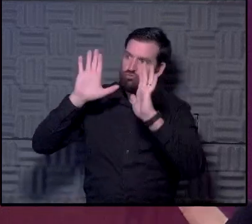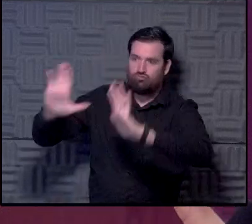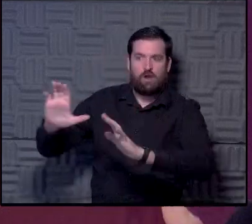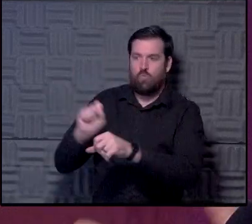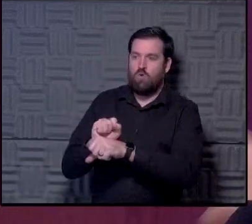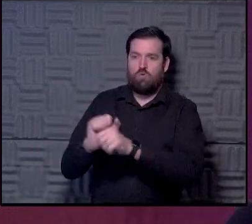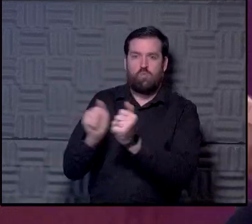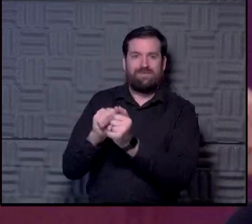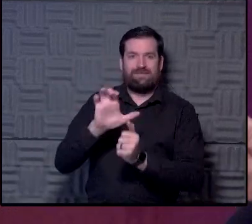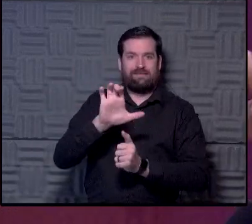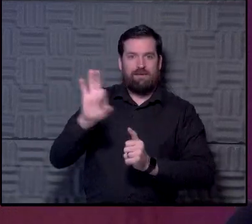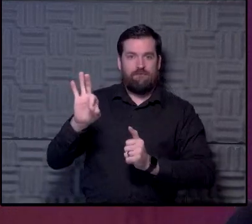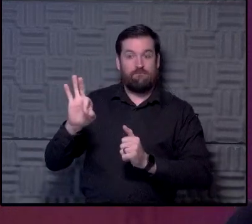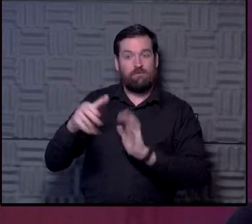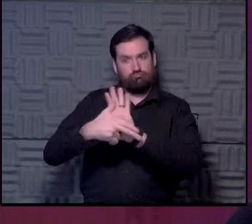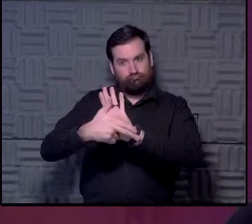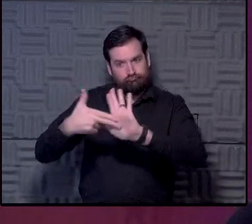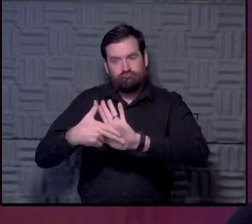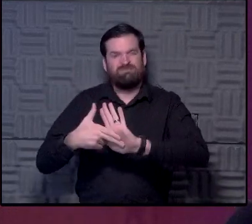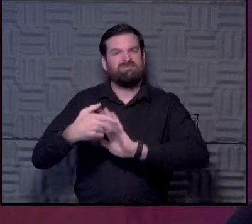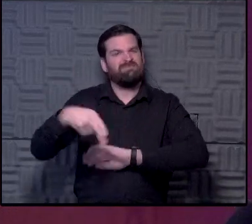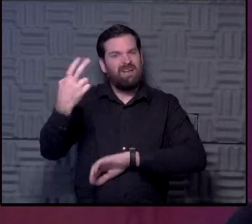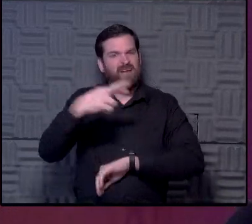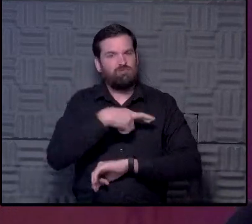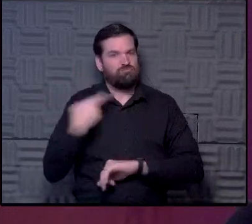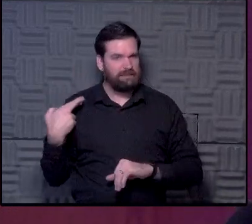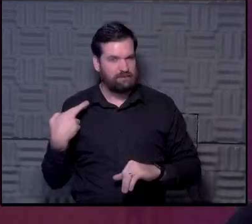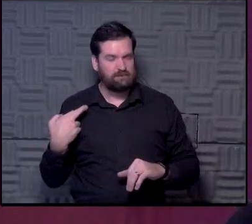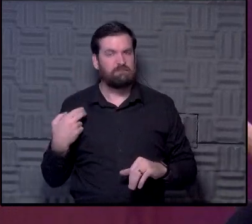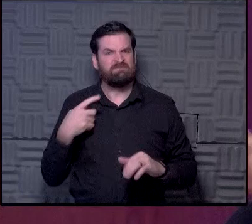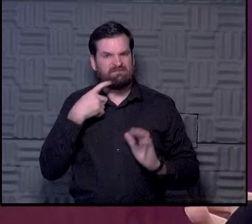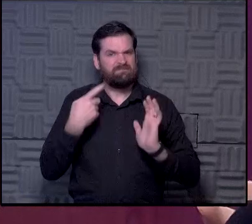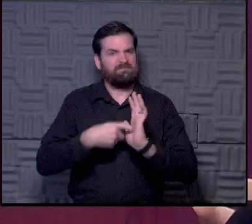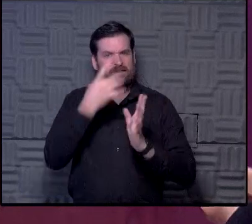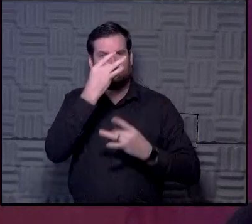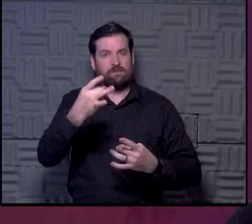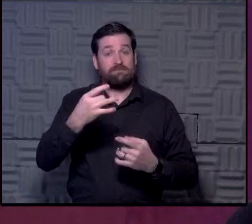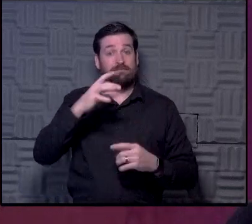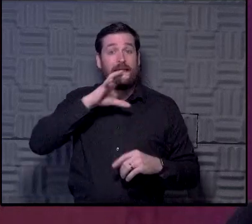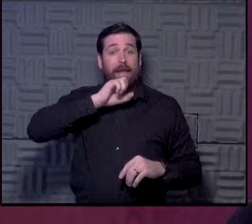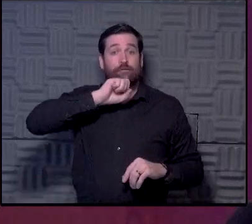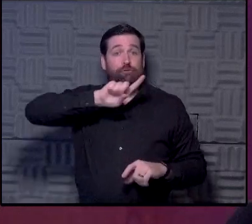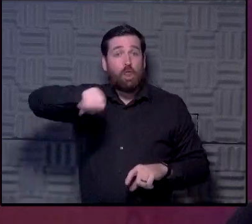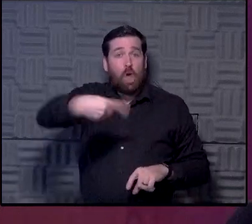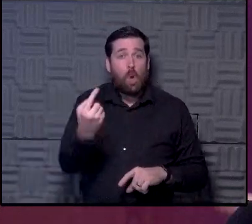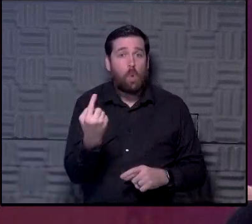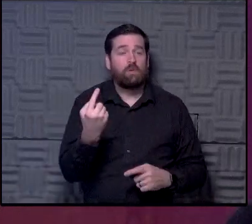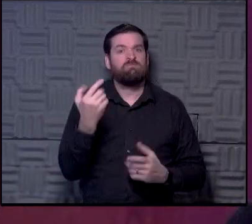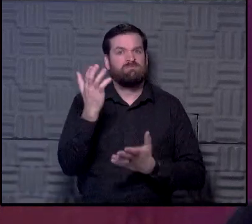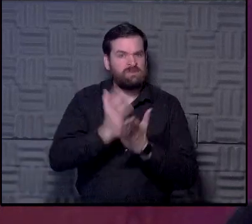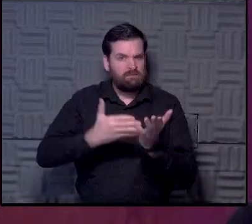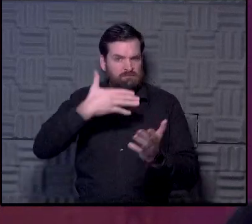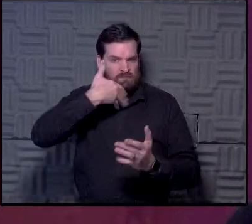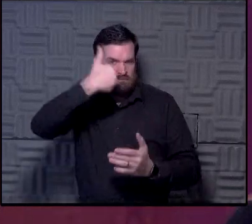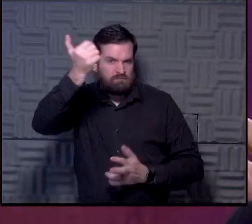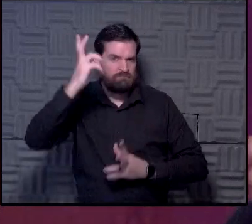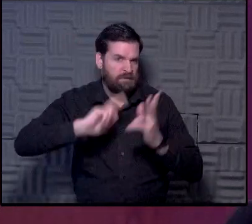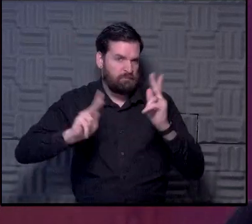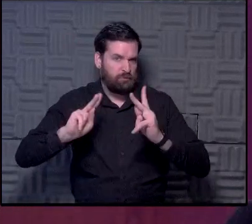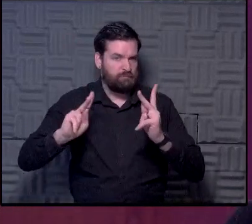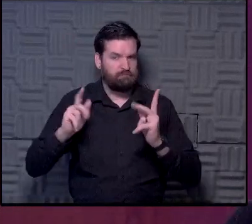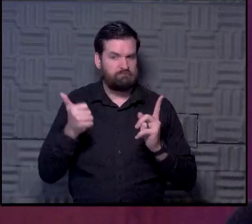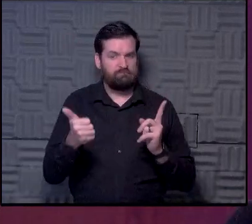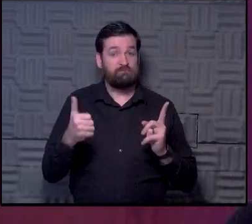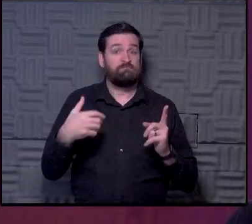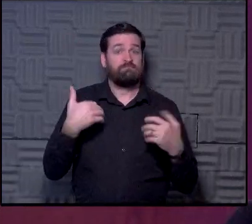CF patients, we would consider them at increased risk. It's been interesting. Age alone, I've been surprised. I've had some elders who